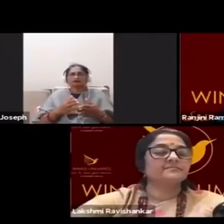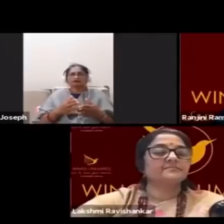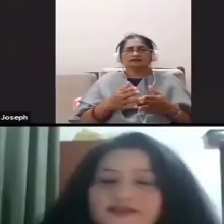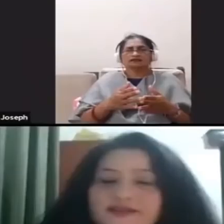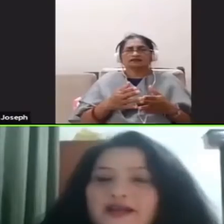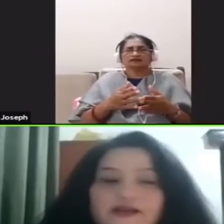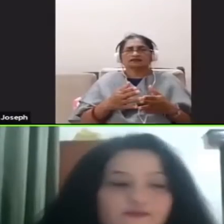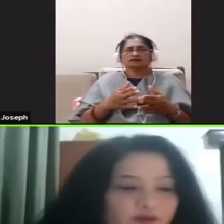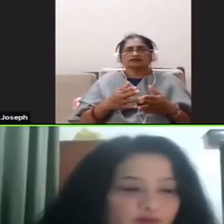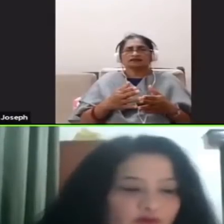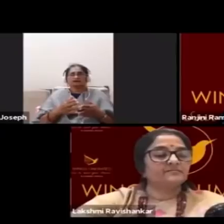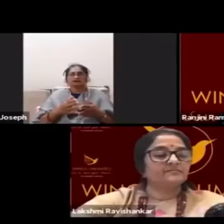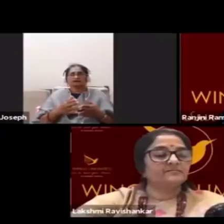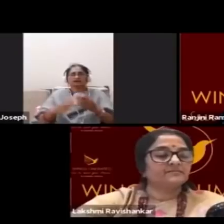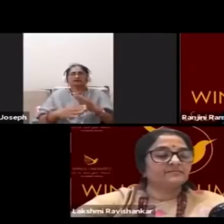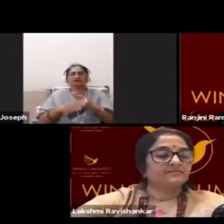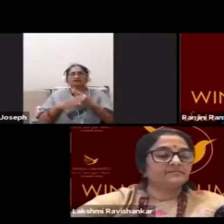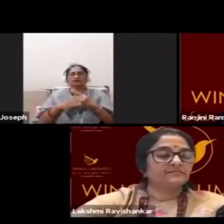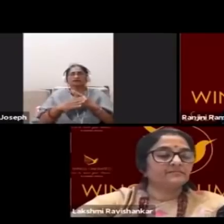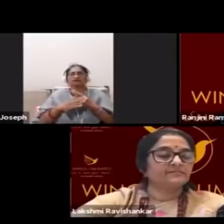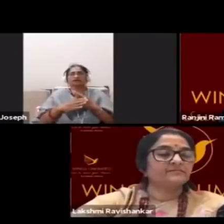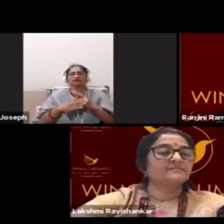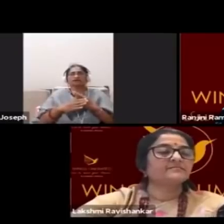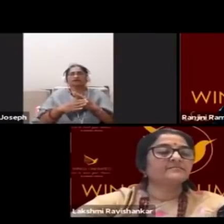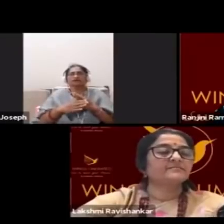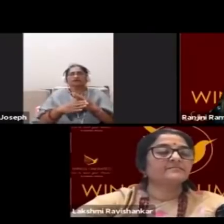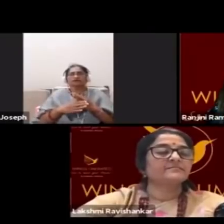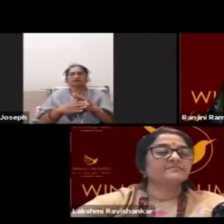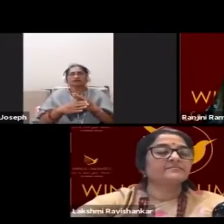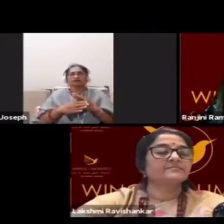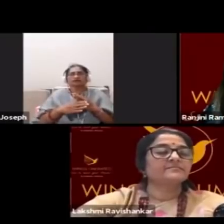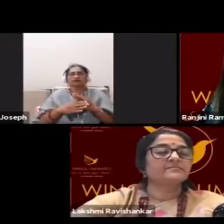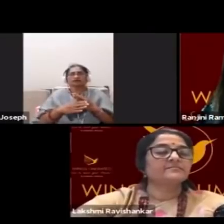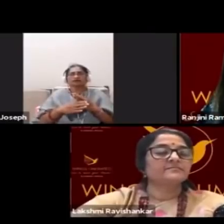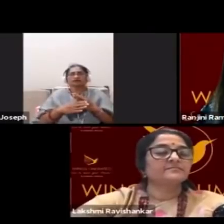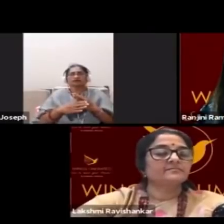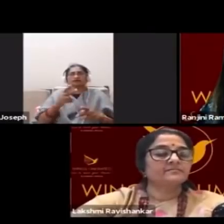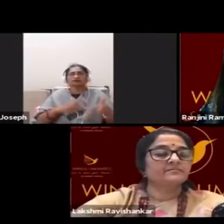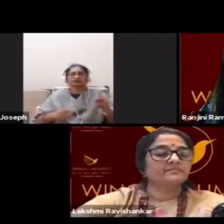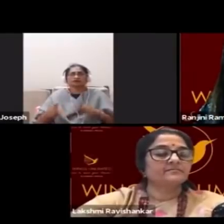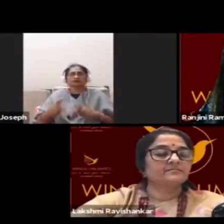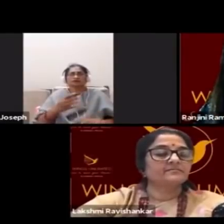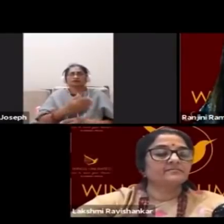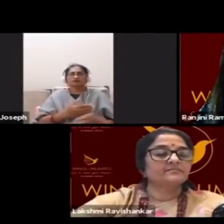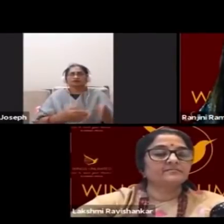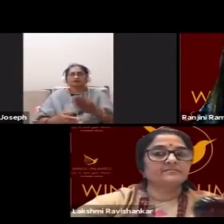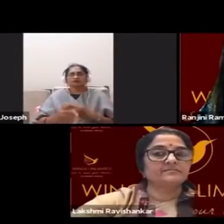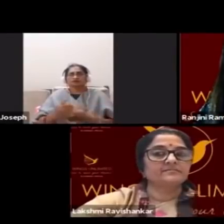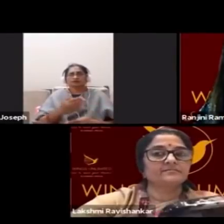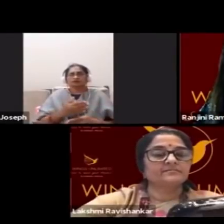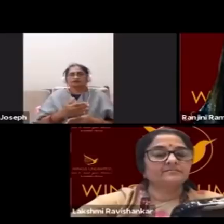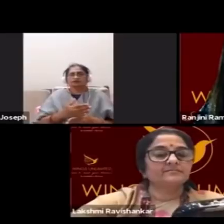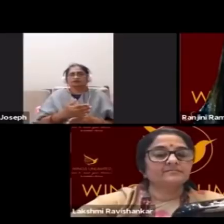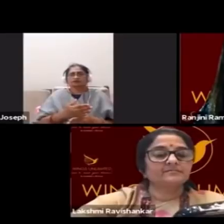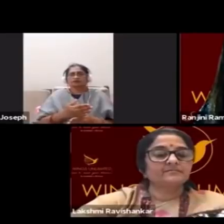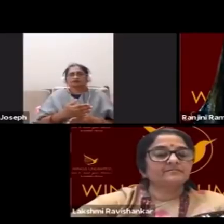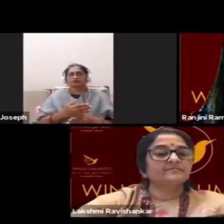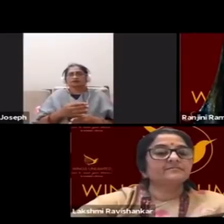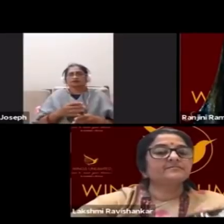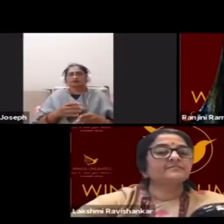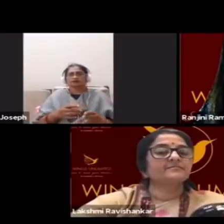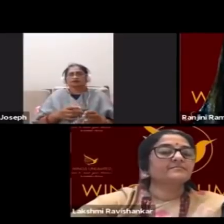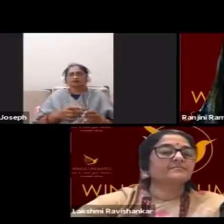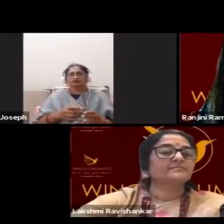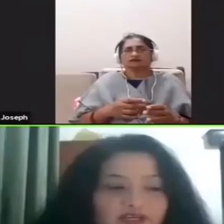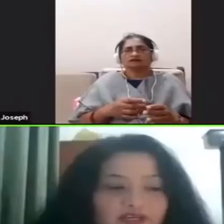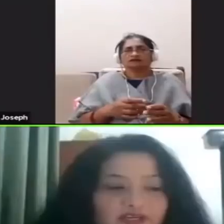is to protect and promote the rights of persons with disabilities during the COVID-19 pandemic.